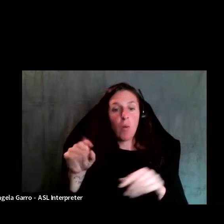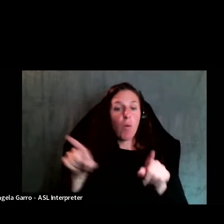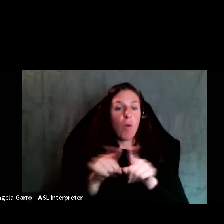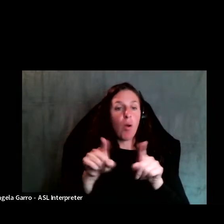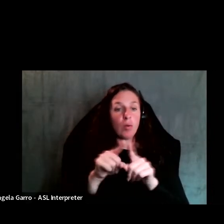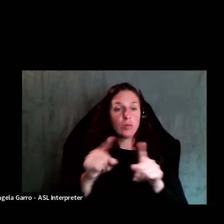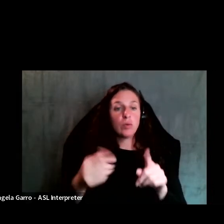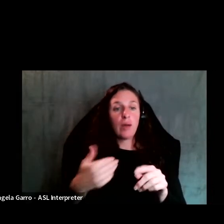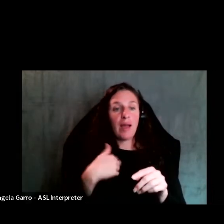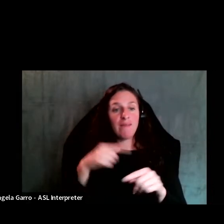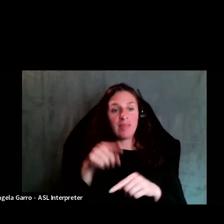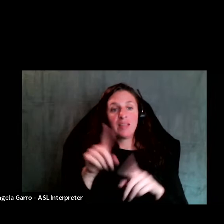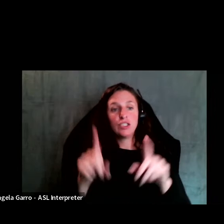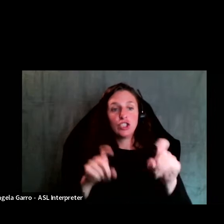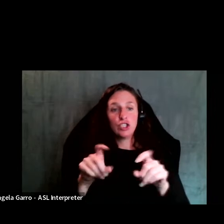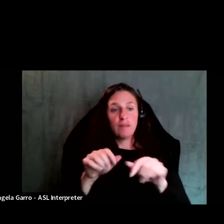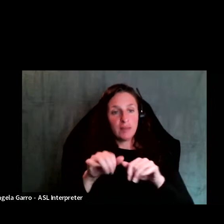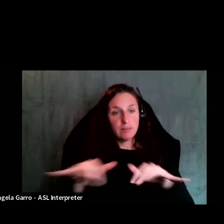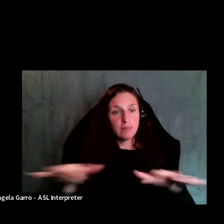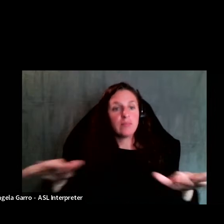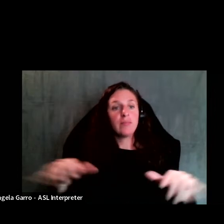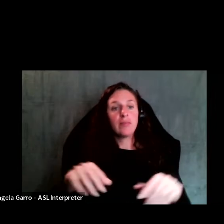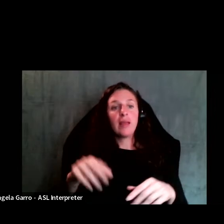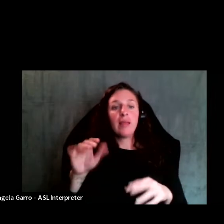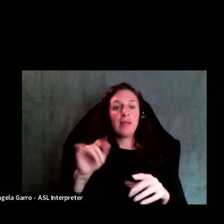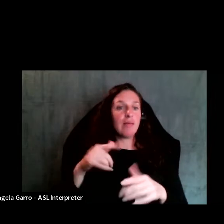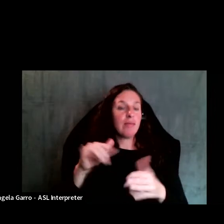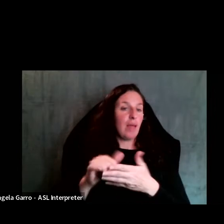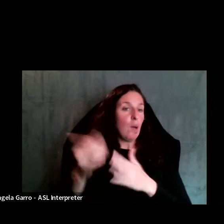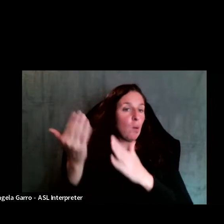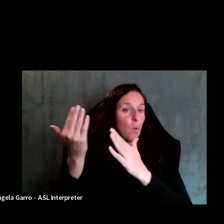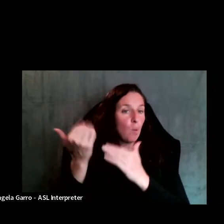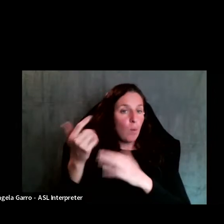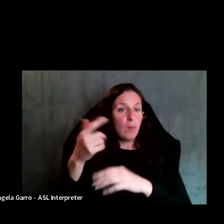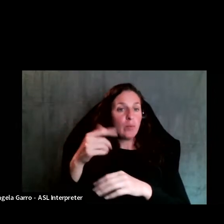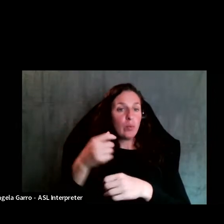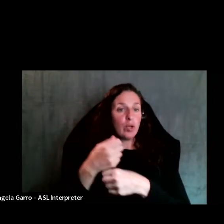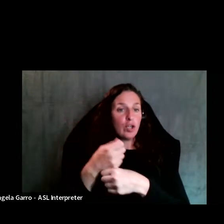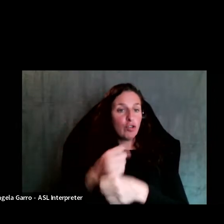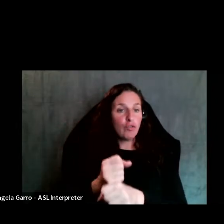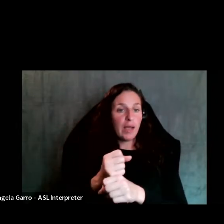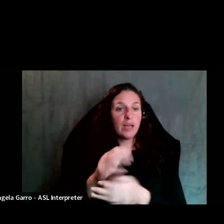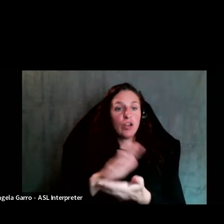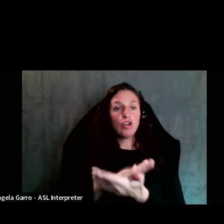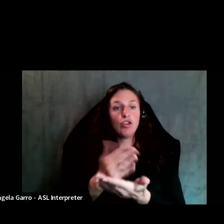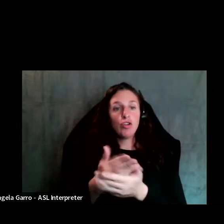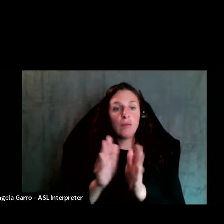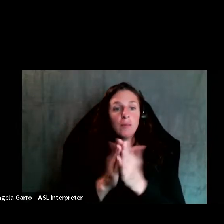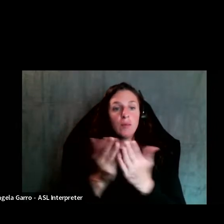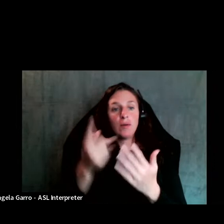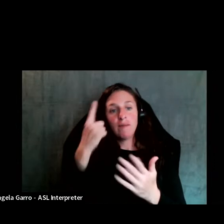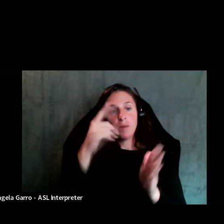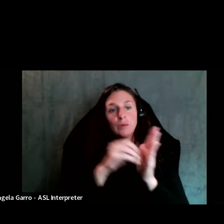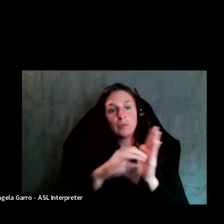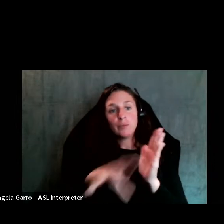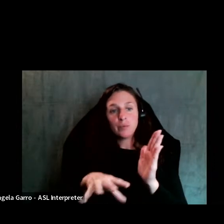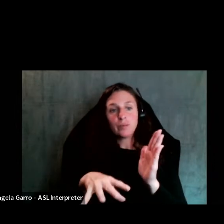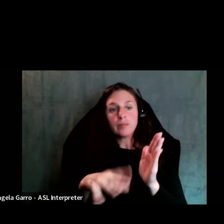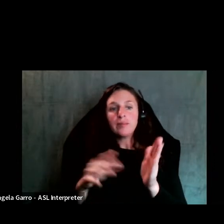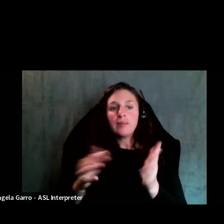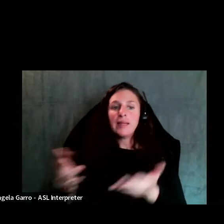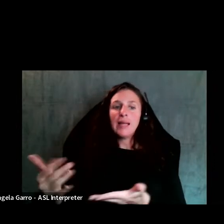had this survey circulating, and it's in hopes of creating a cookbook for students, and it's